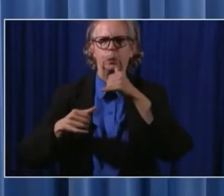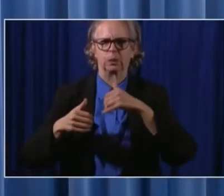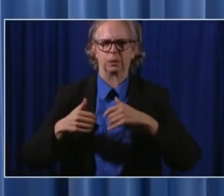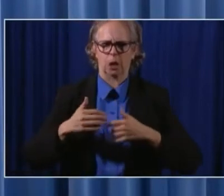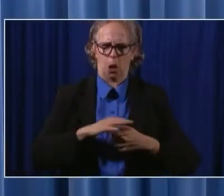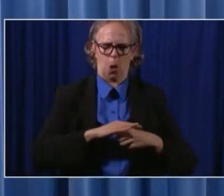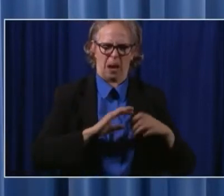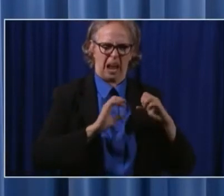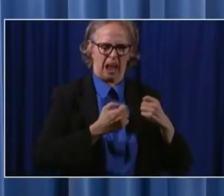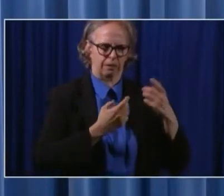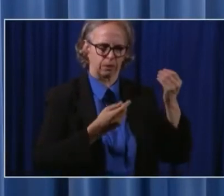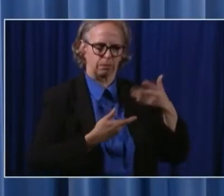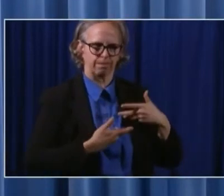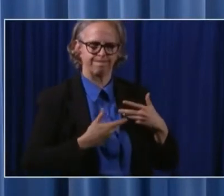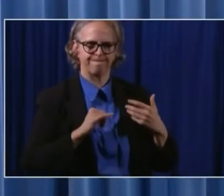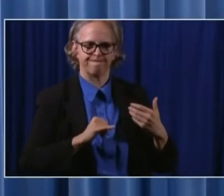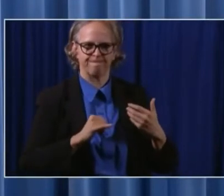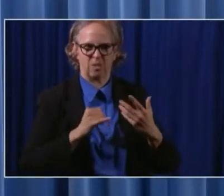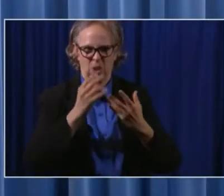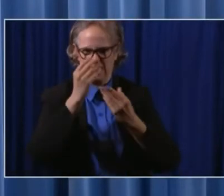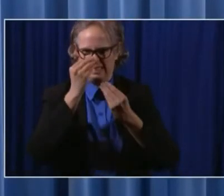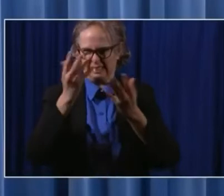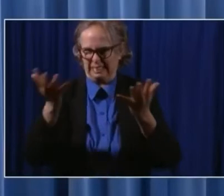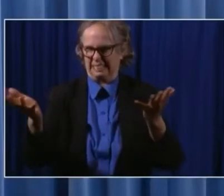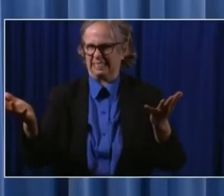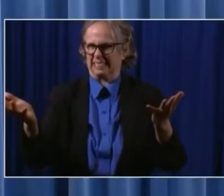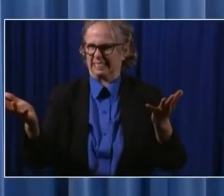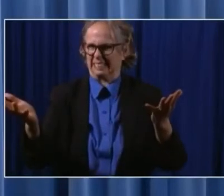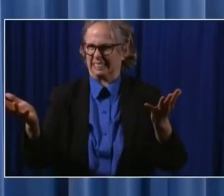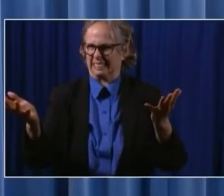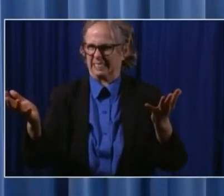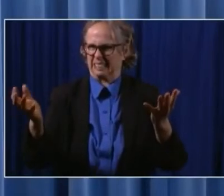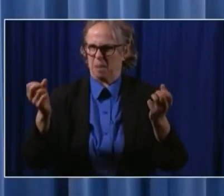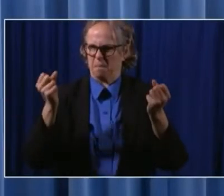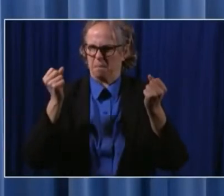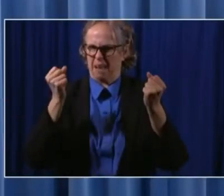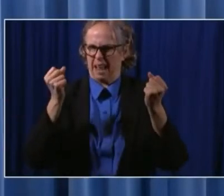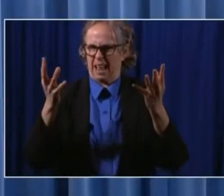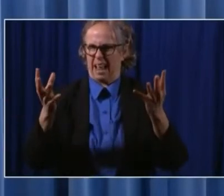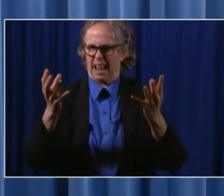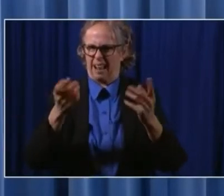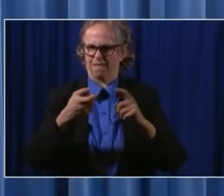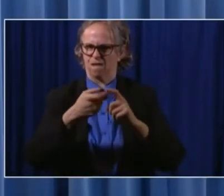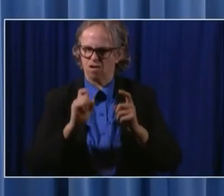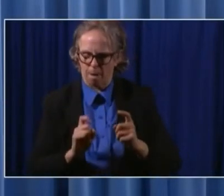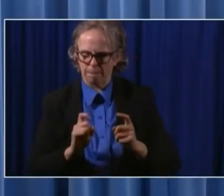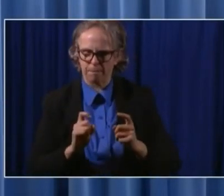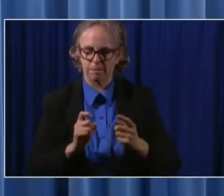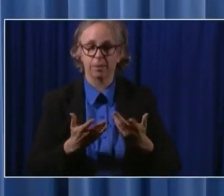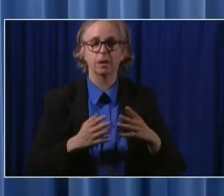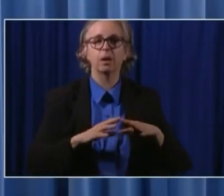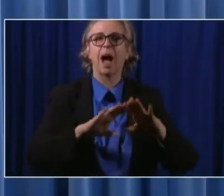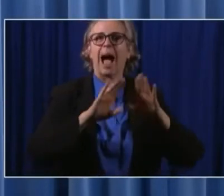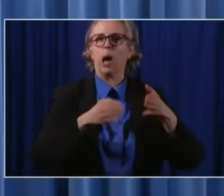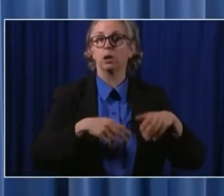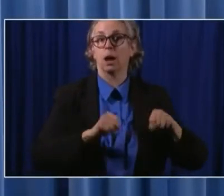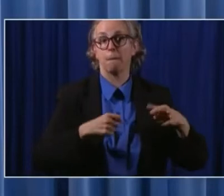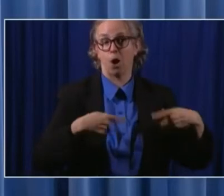departments. So many of these are house parties, something going on in someone's